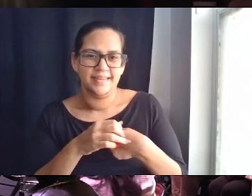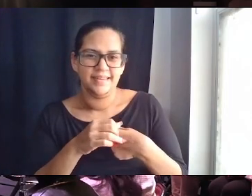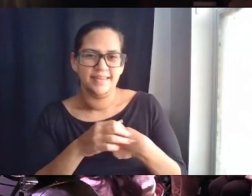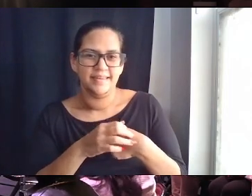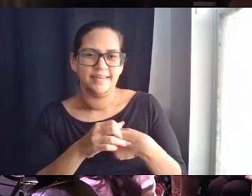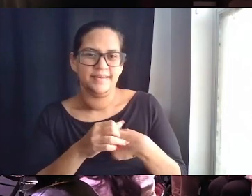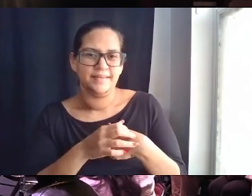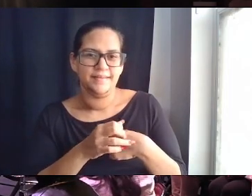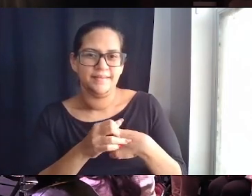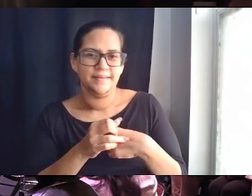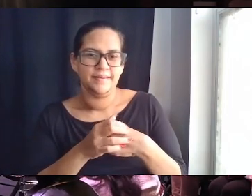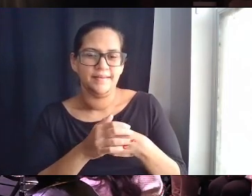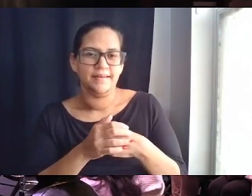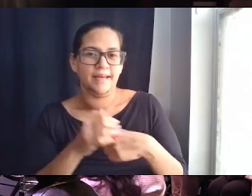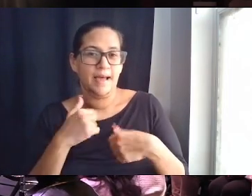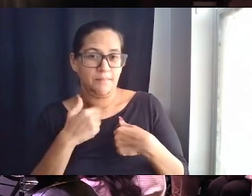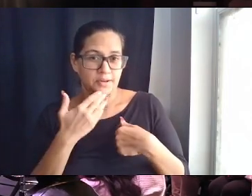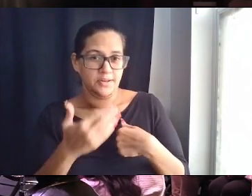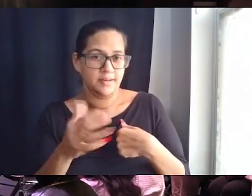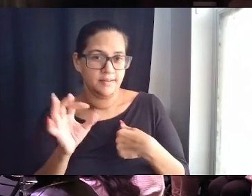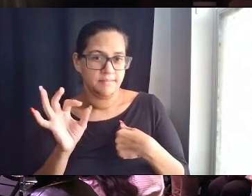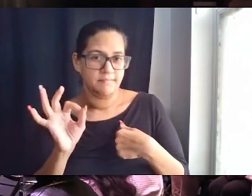Am I good?